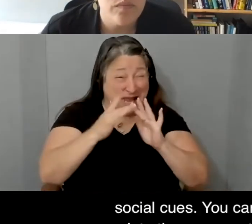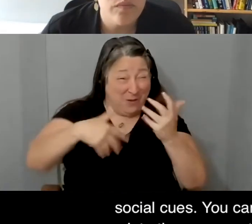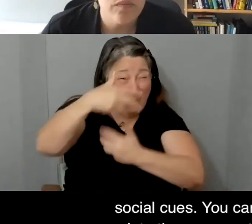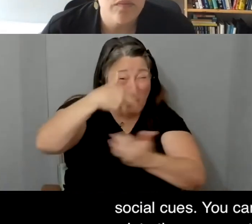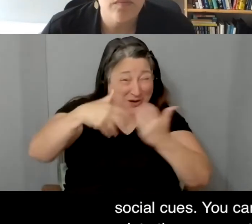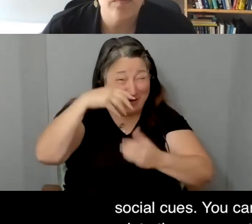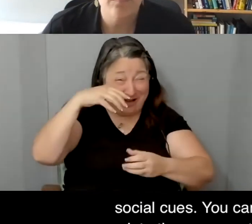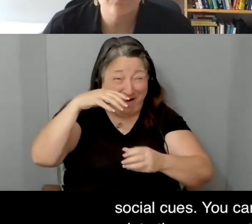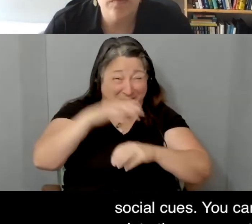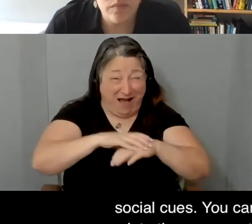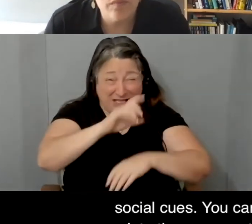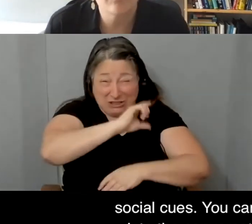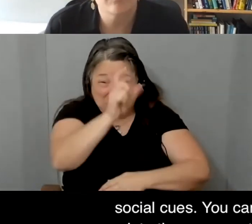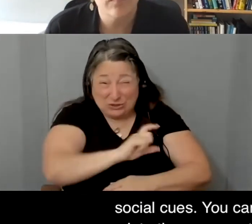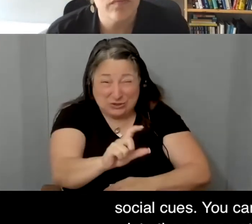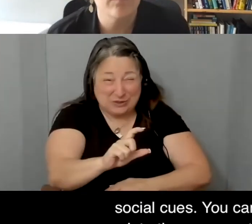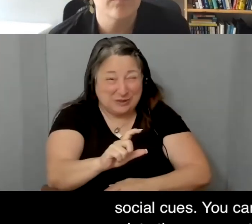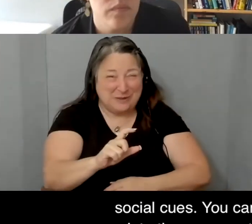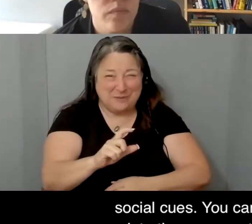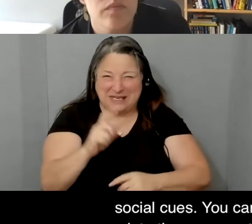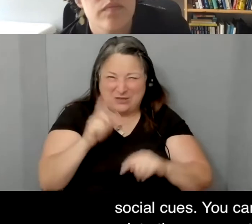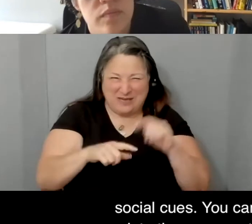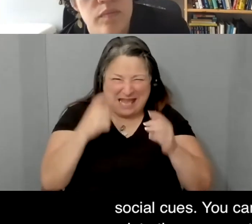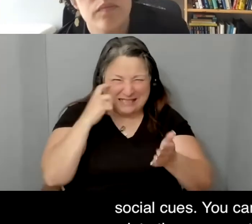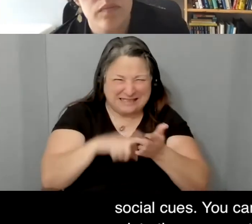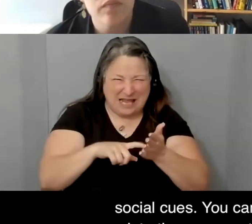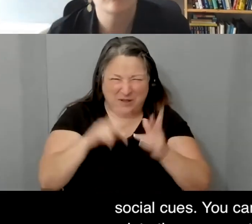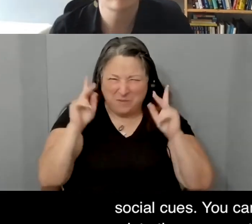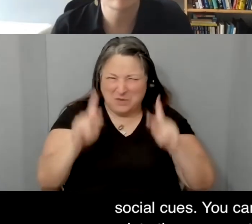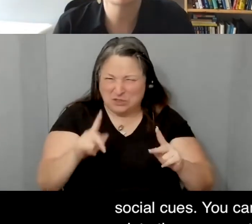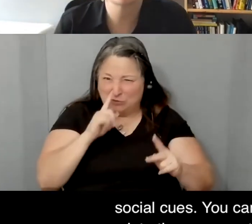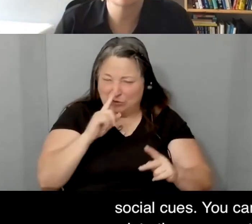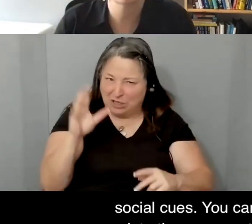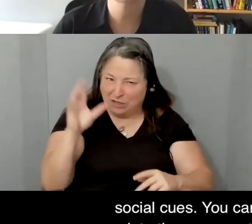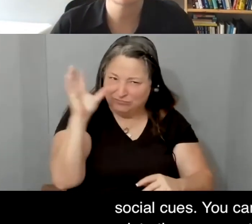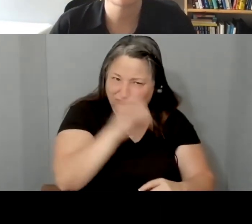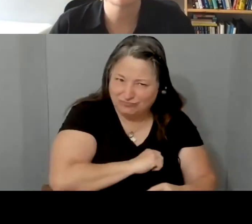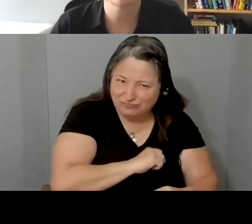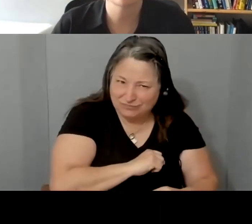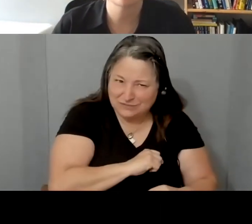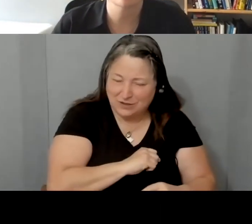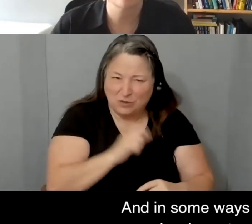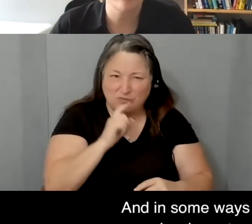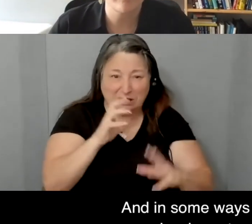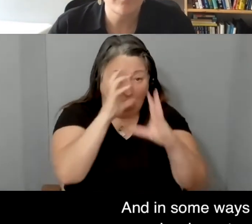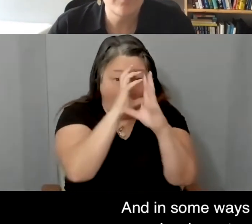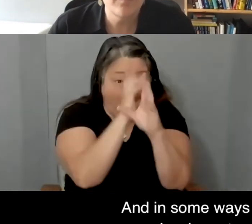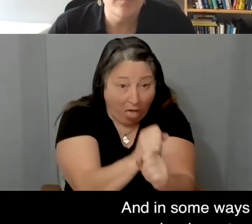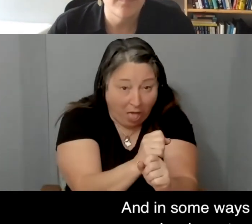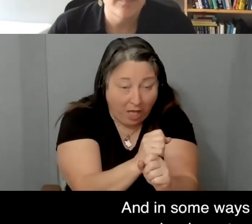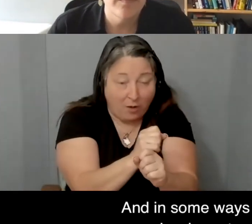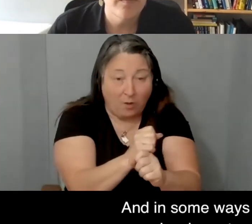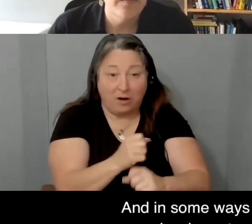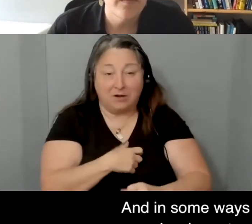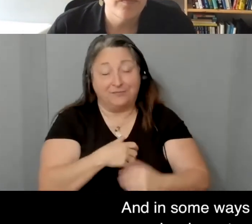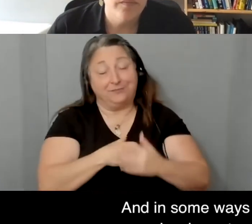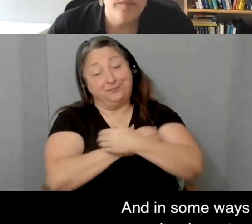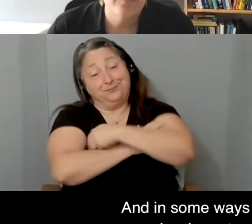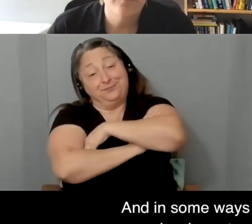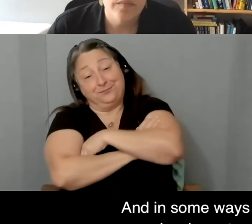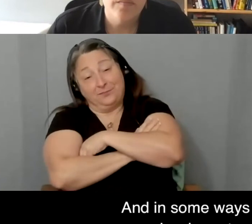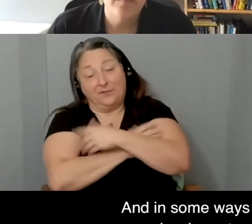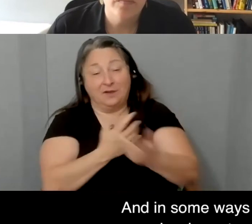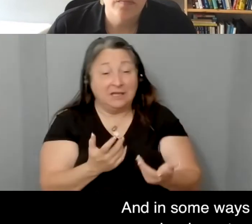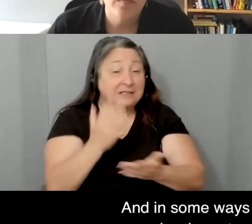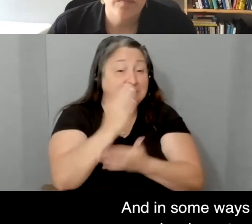those social cues. You can't tell if somebody's leaning into the conversation or if they're interested. And in some ways, it might be easier for some